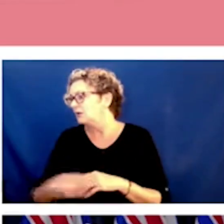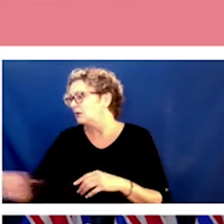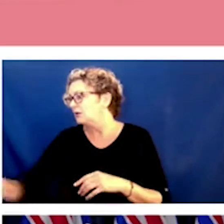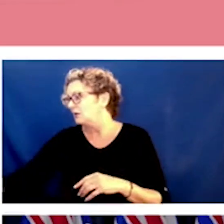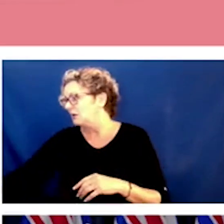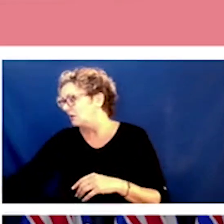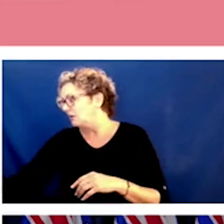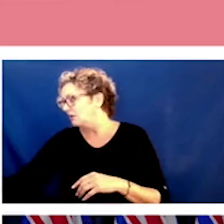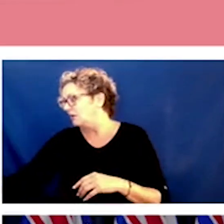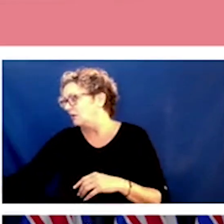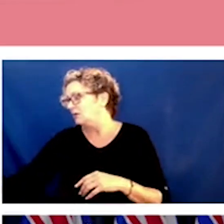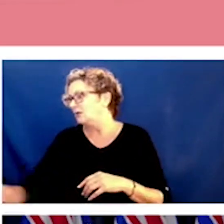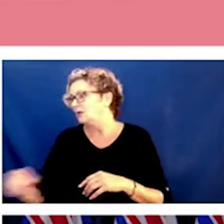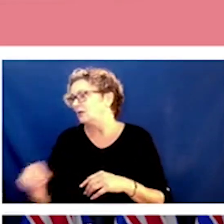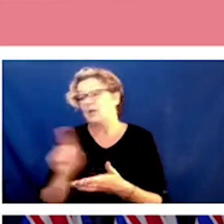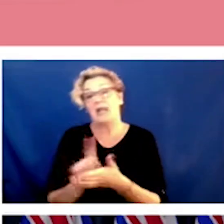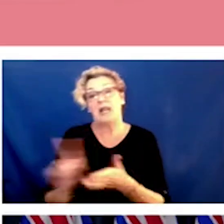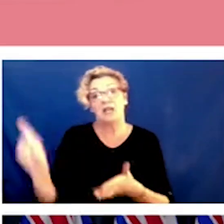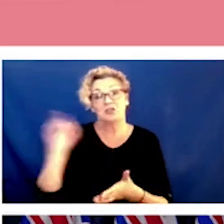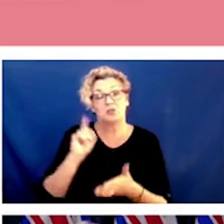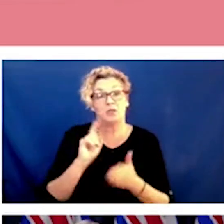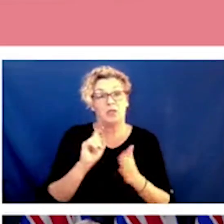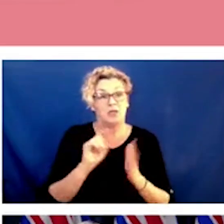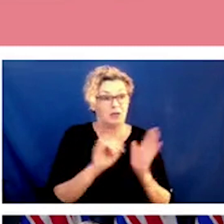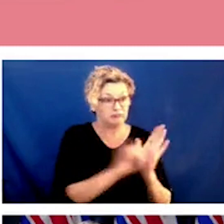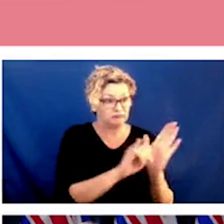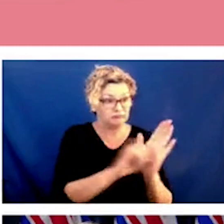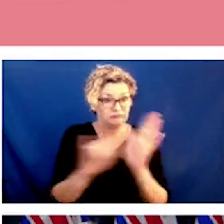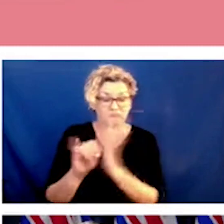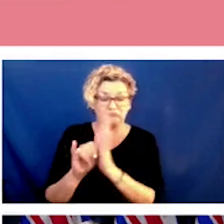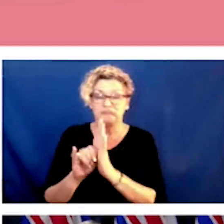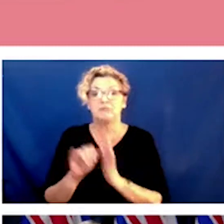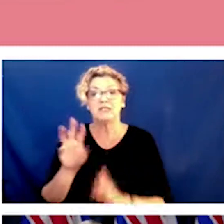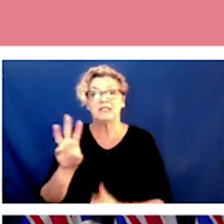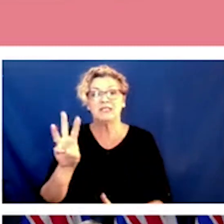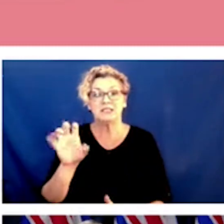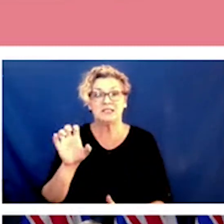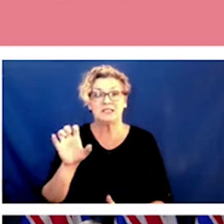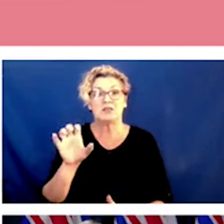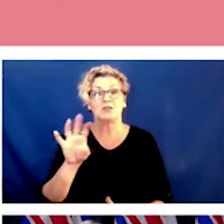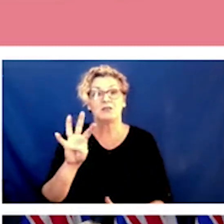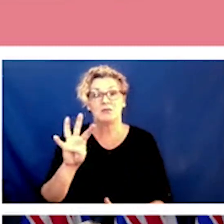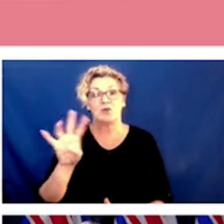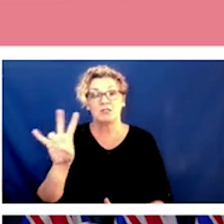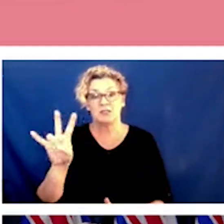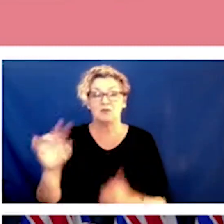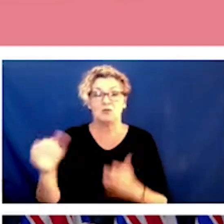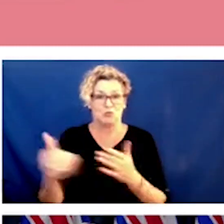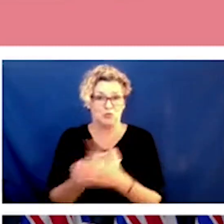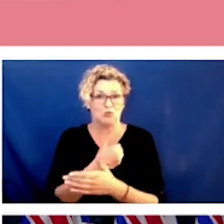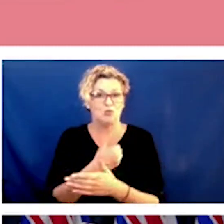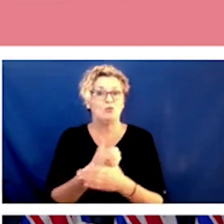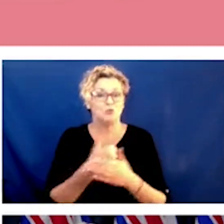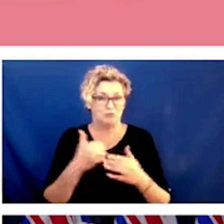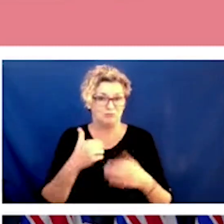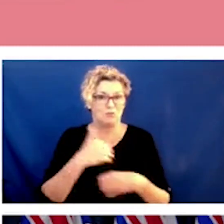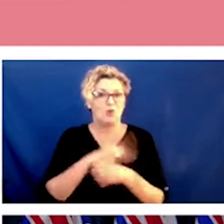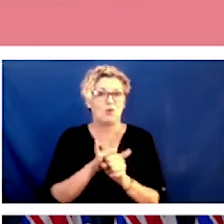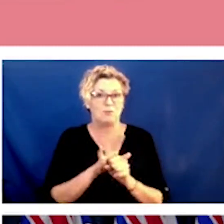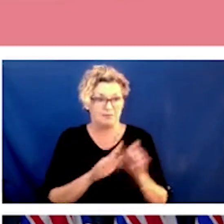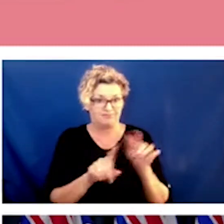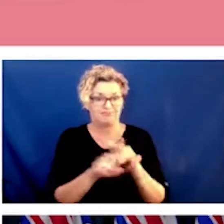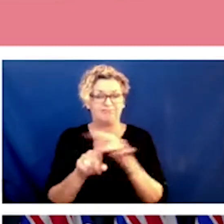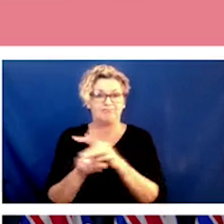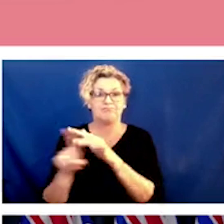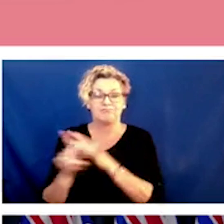all areas of the province. The focus, however, continues to be on the outbreak in the Lower Mainland, with the